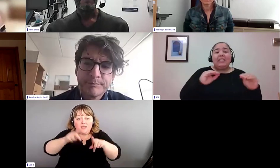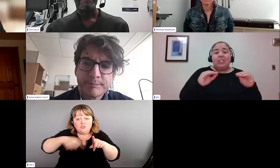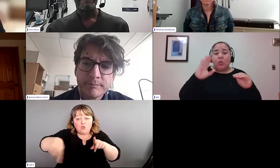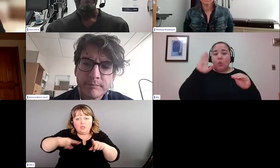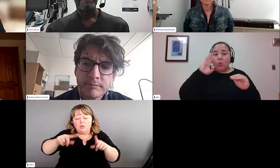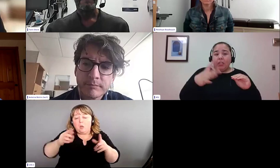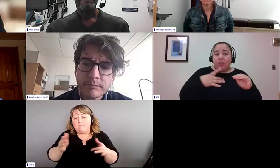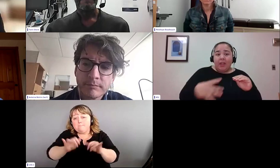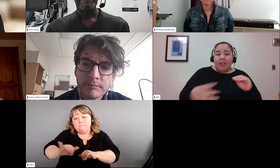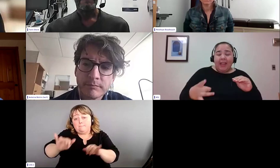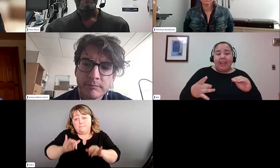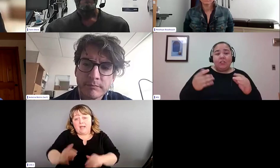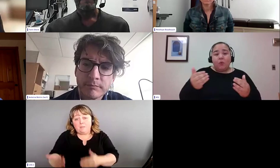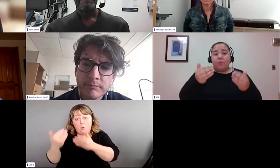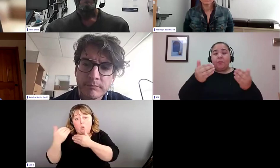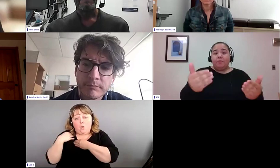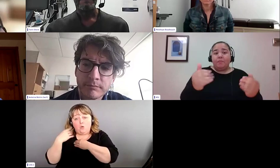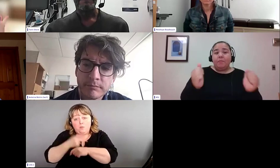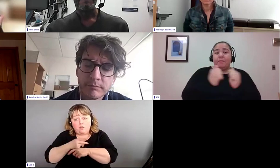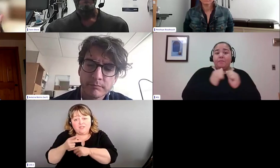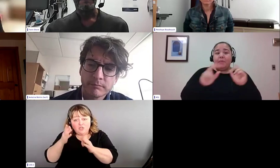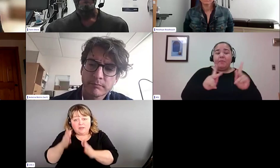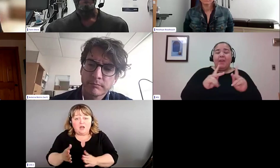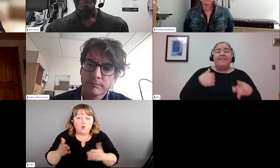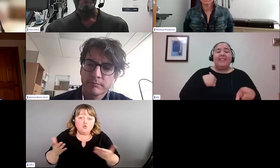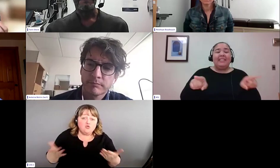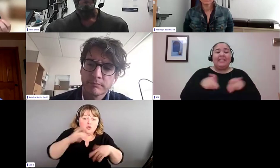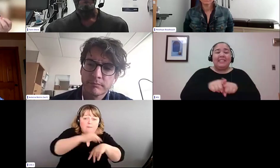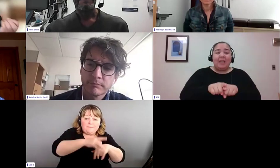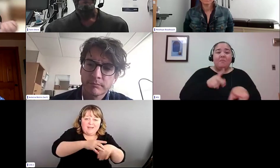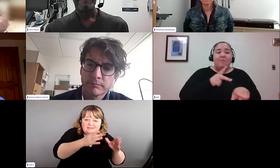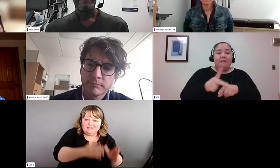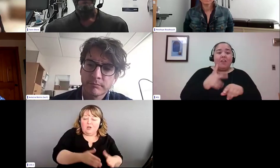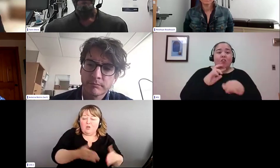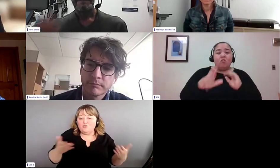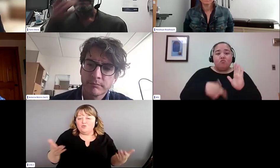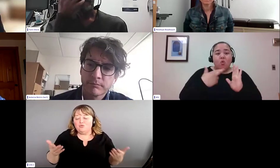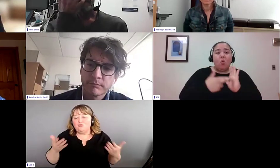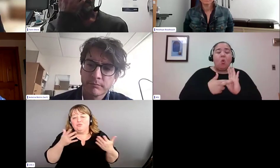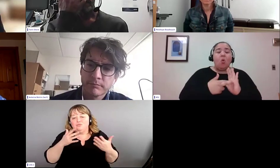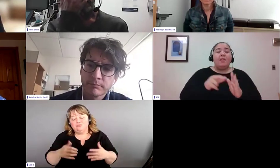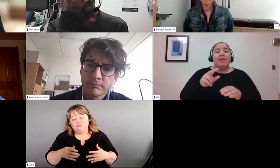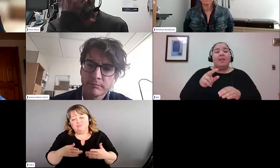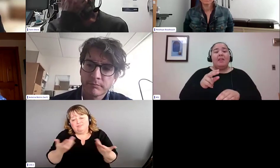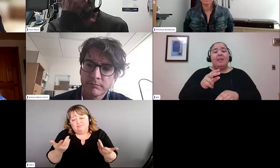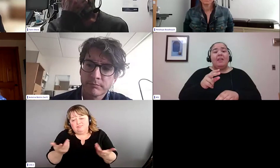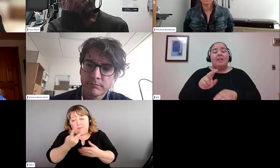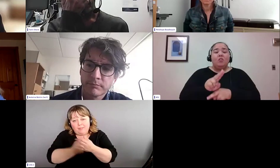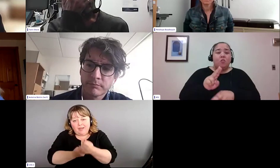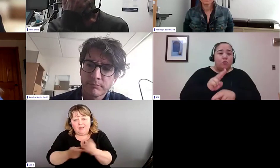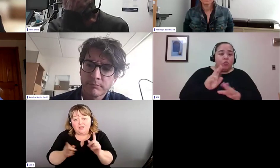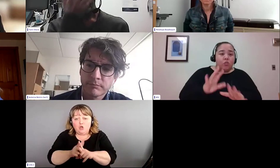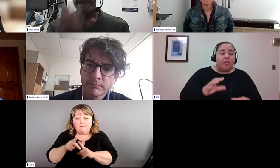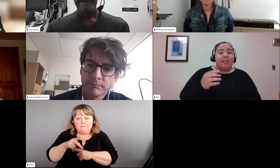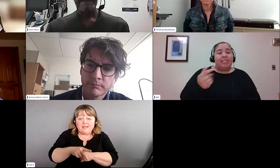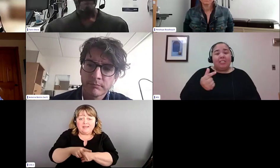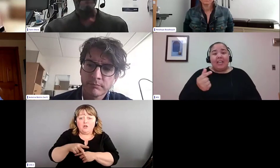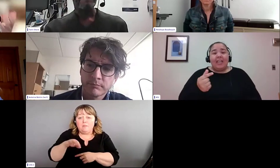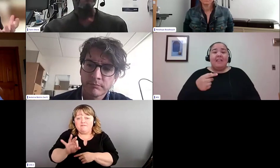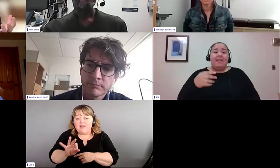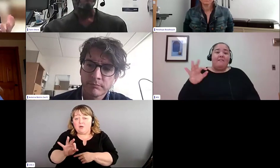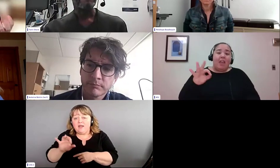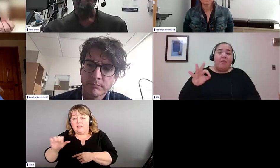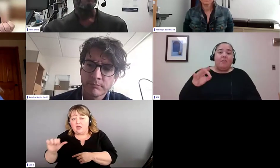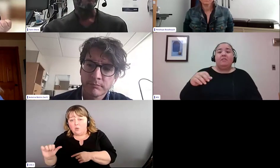to pass on to the people who have the same professional role or as patients, users, peers as you, Ghislaine, Farron, Penelope, and